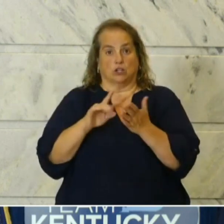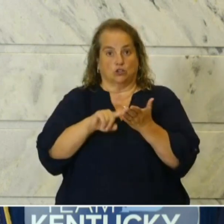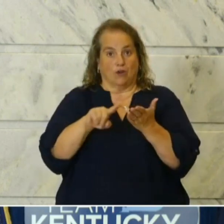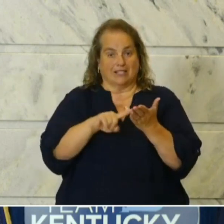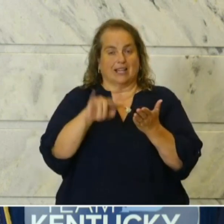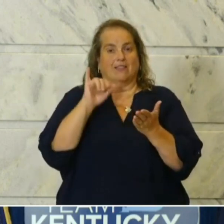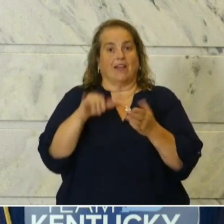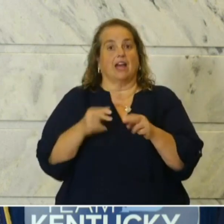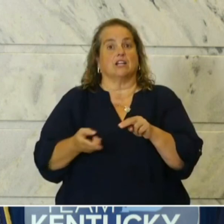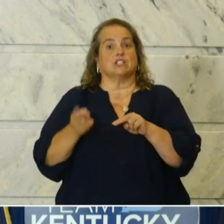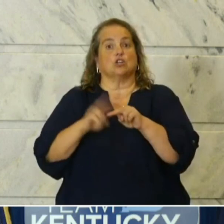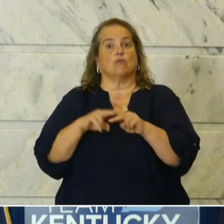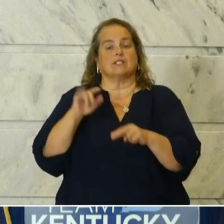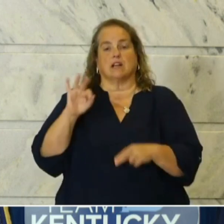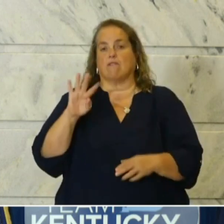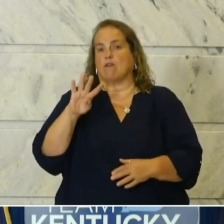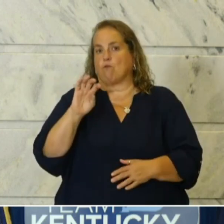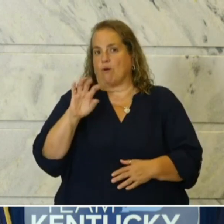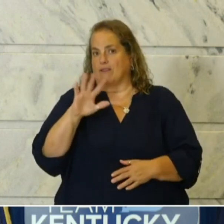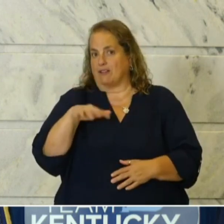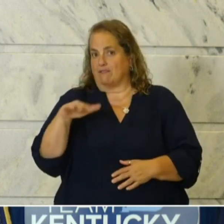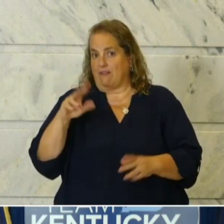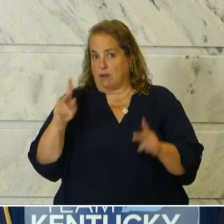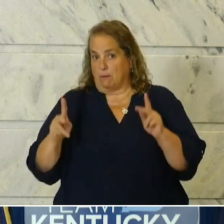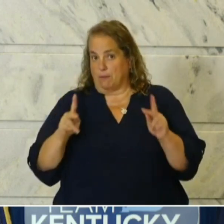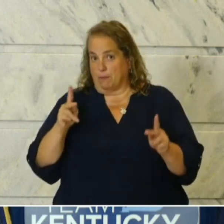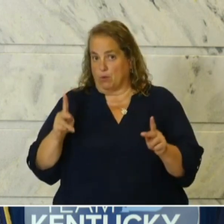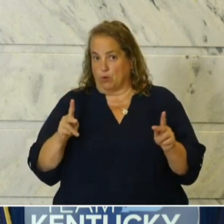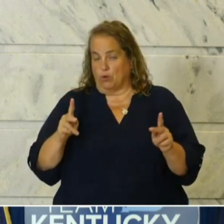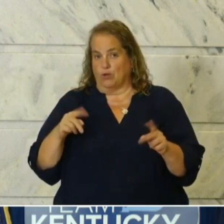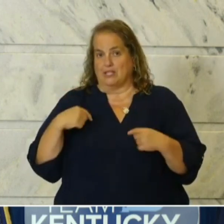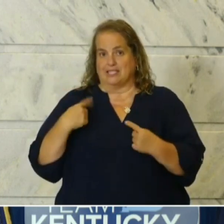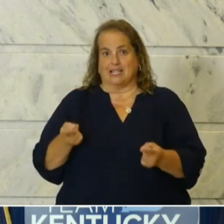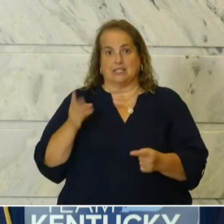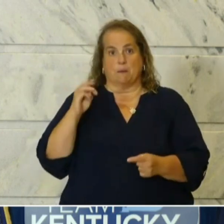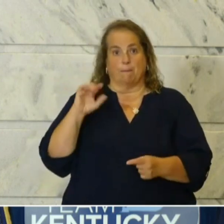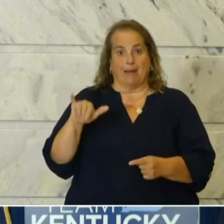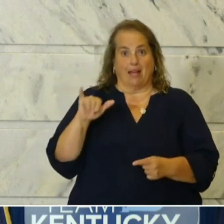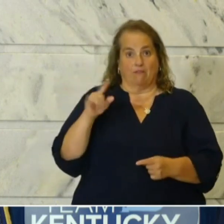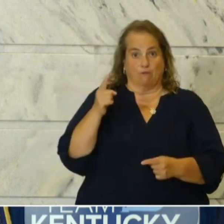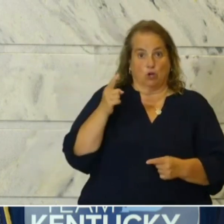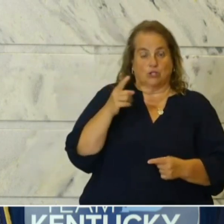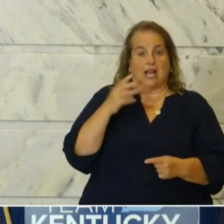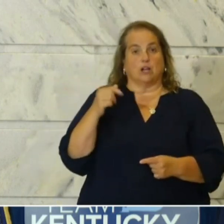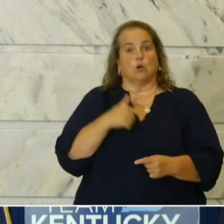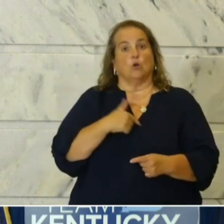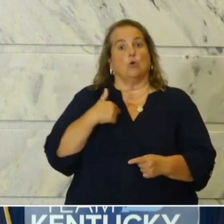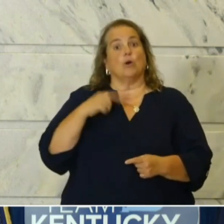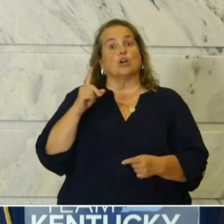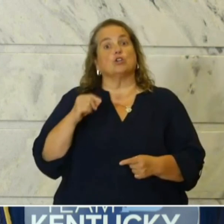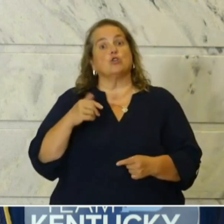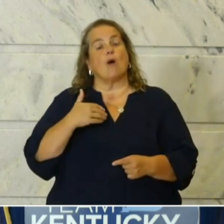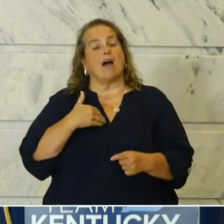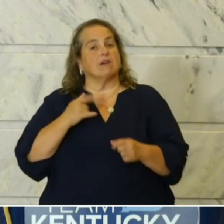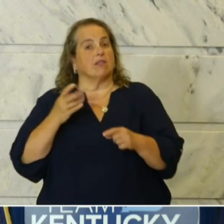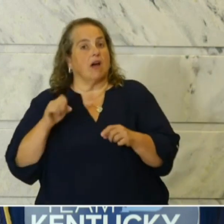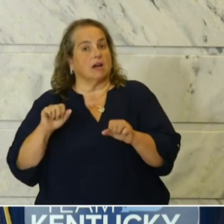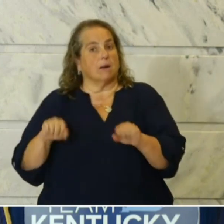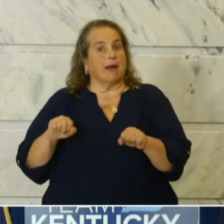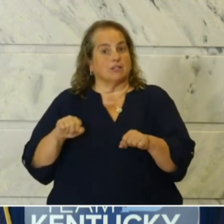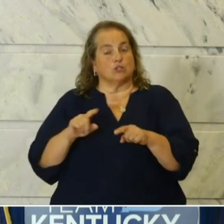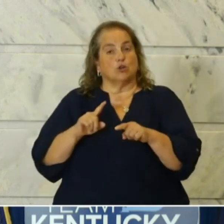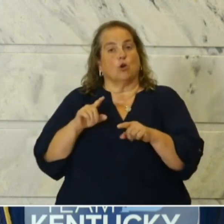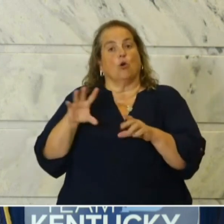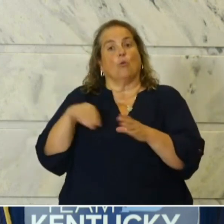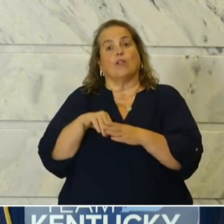an increase of 455 people since May 1st. We do have the capacity within our